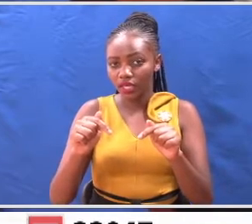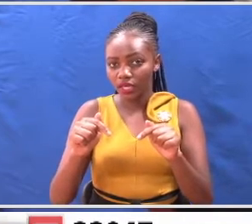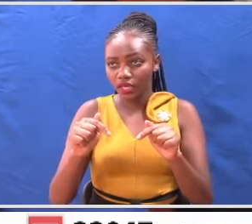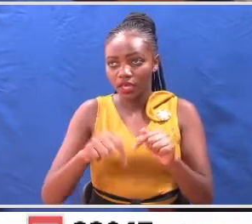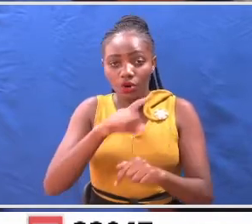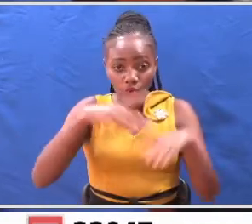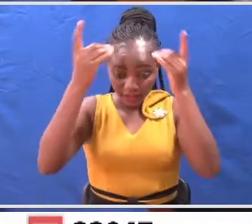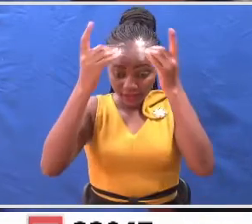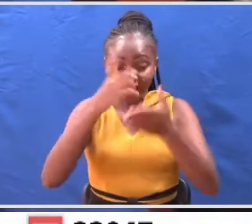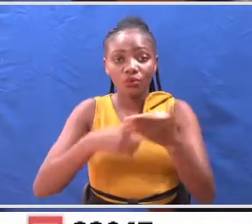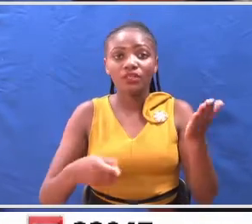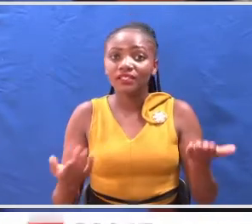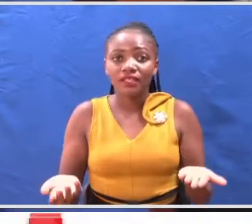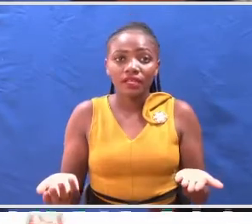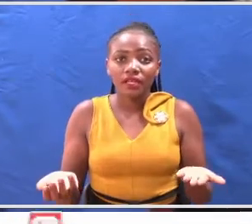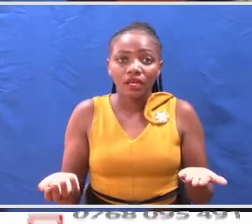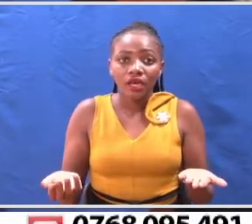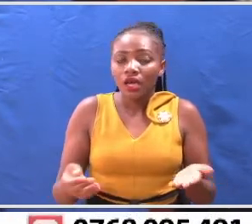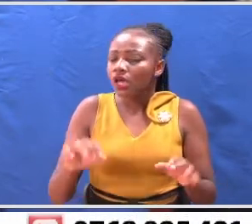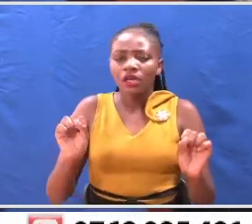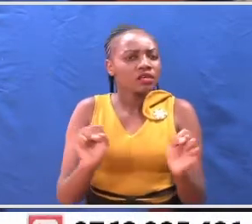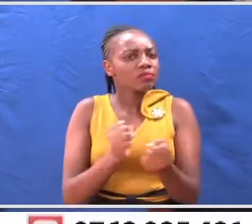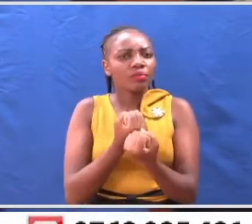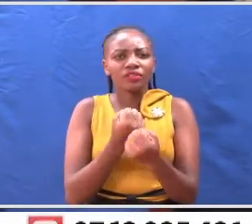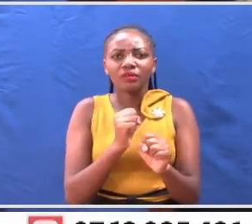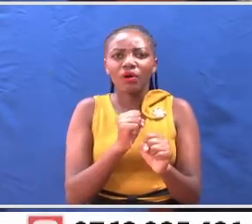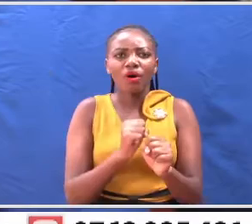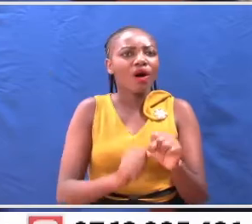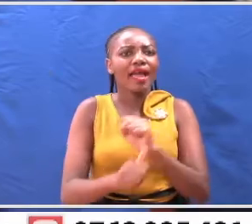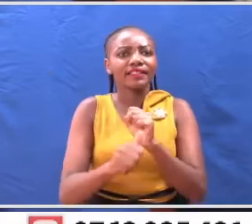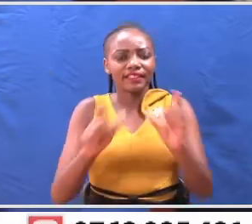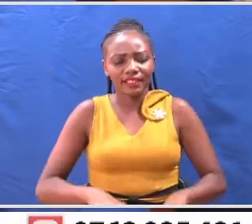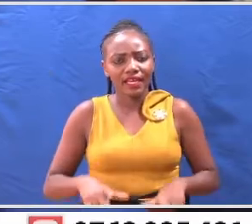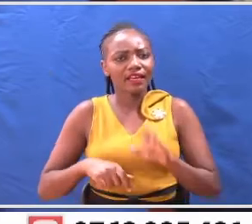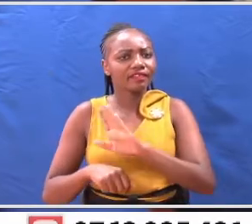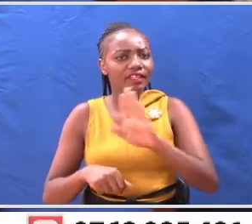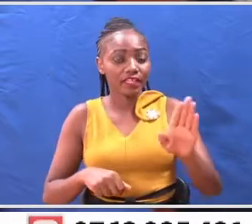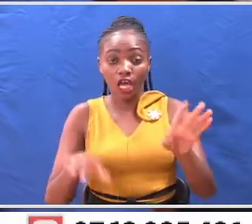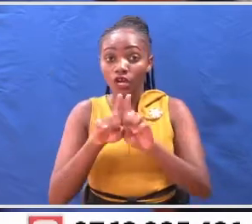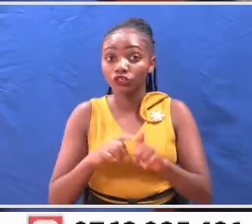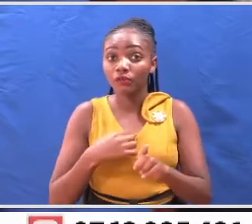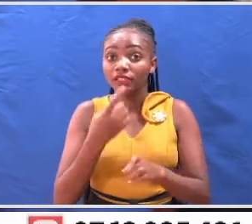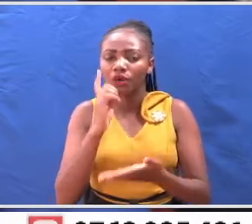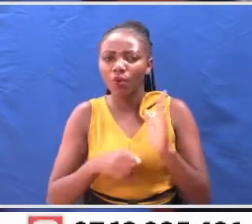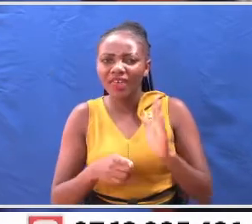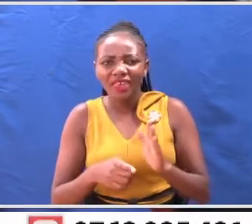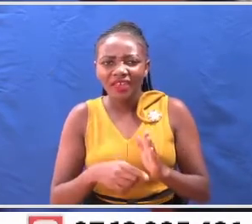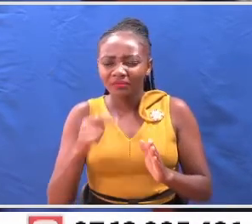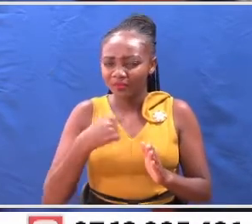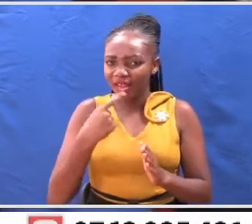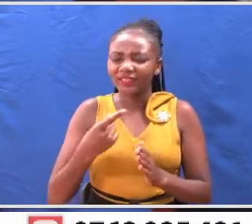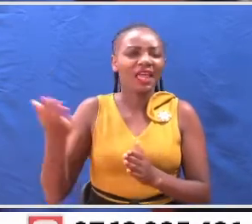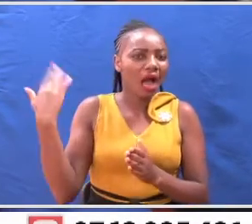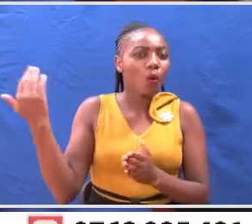have decided they will not endanger their lives. And I'm saying this because I said it